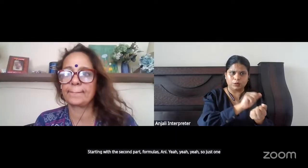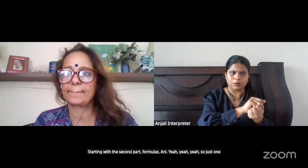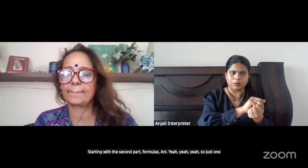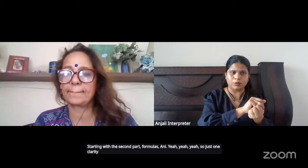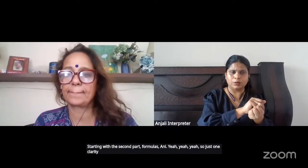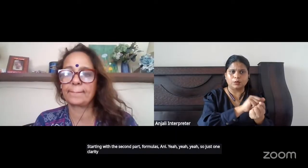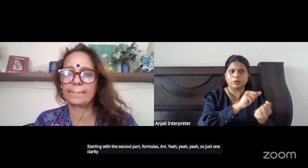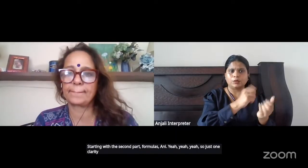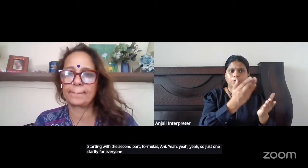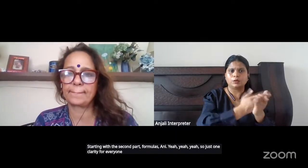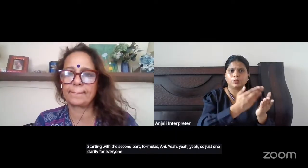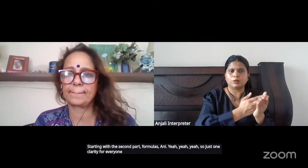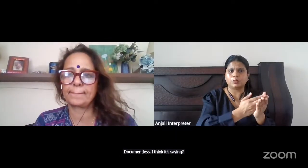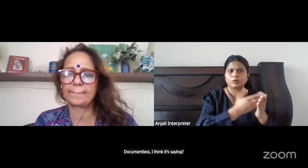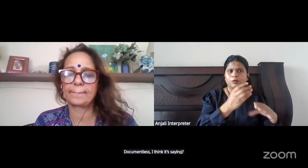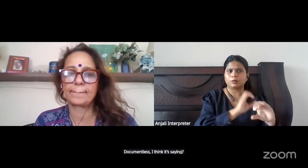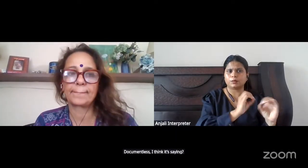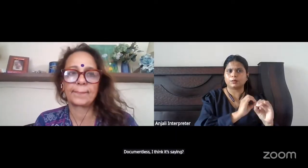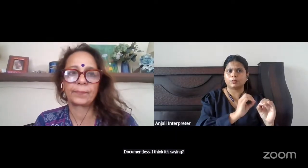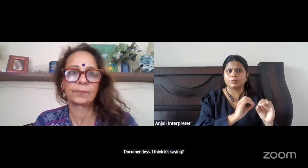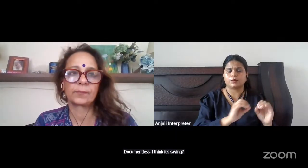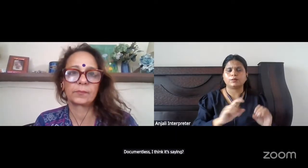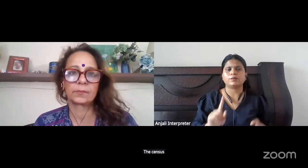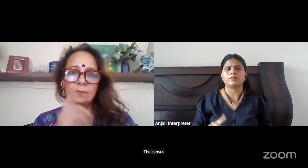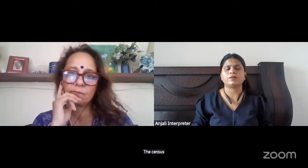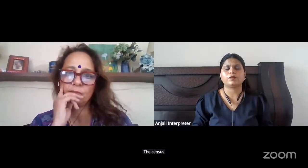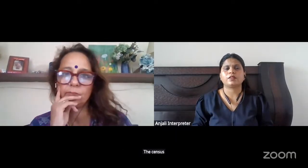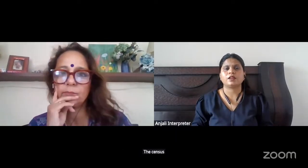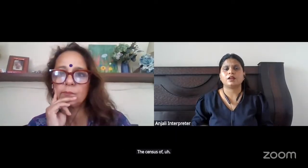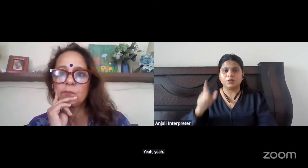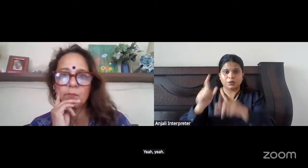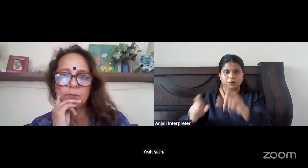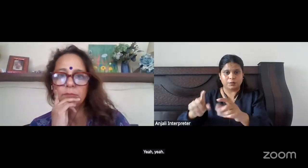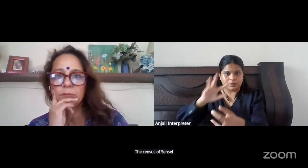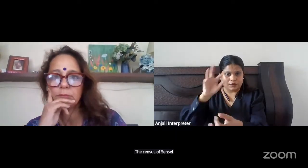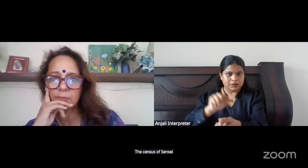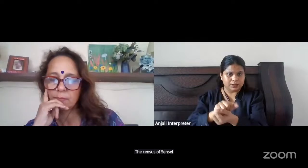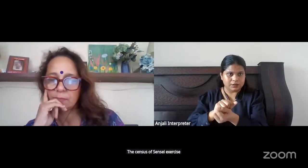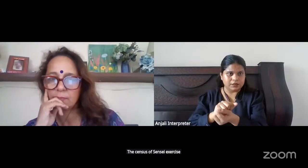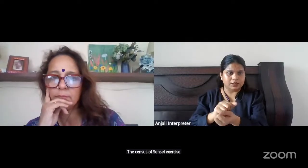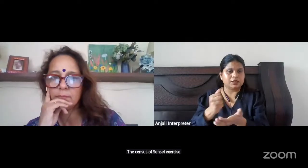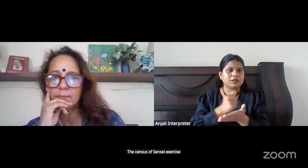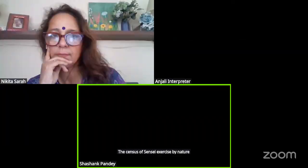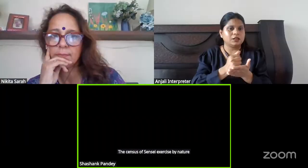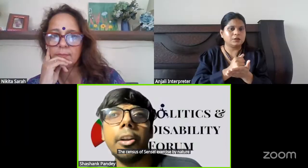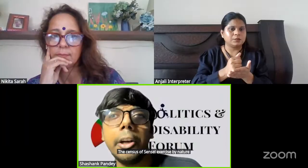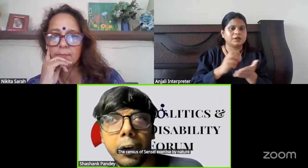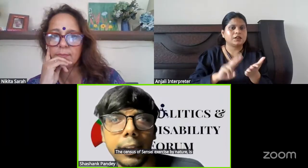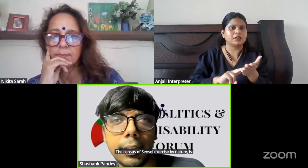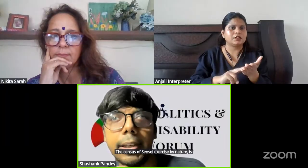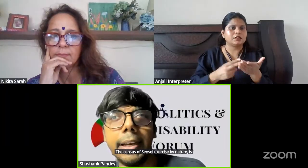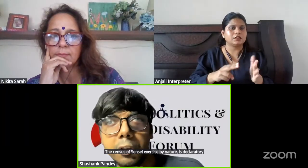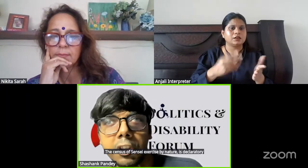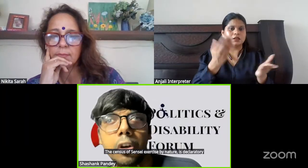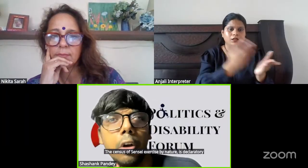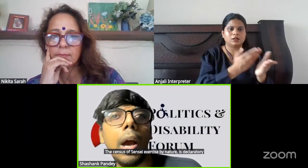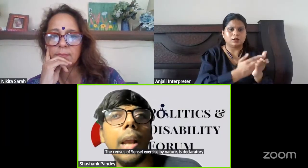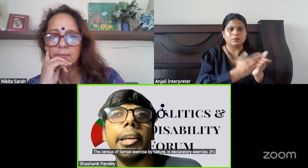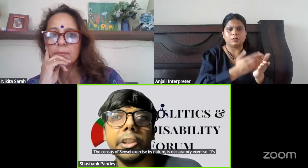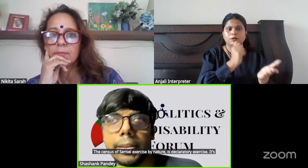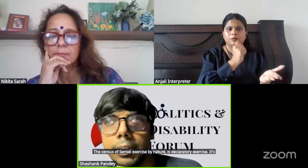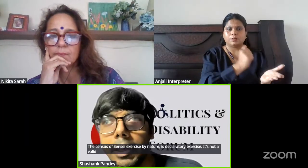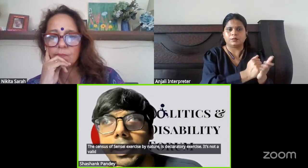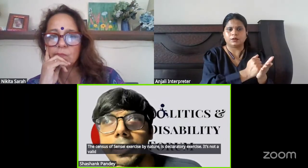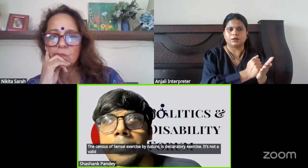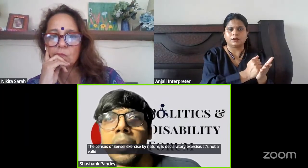for everyone who's there, that the census exercise by nature is declaratory exercise. It's not a